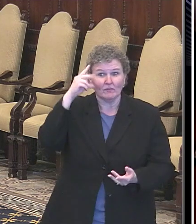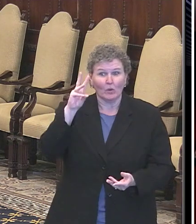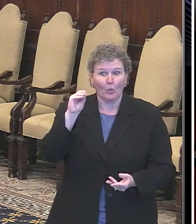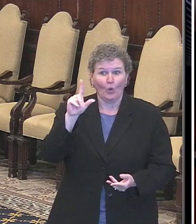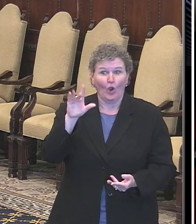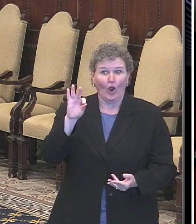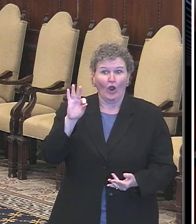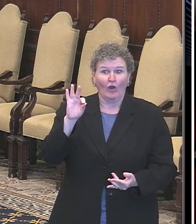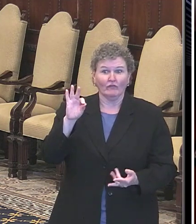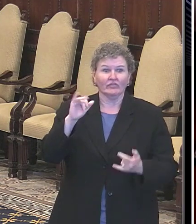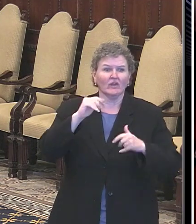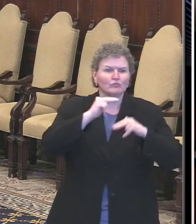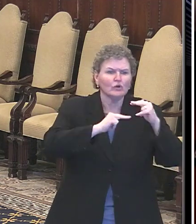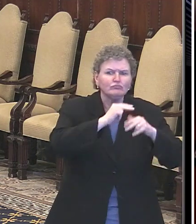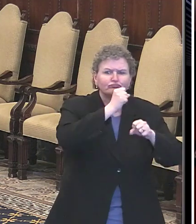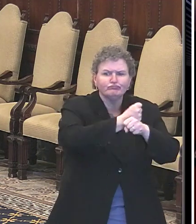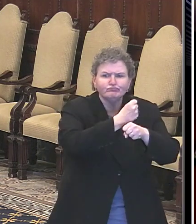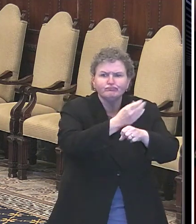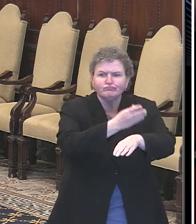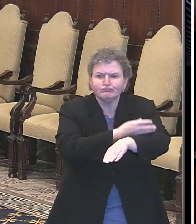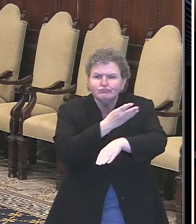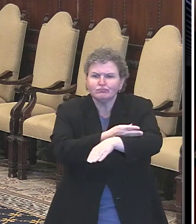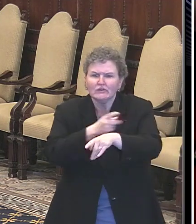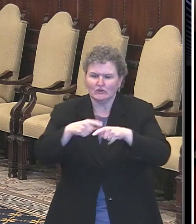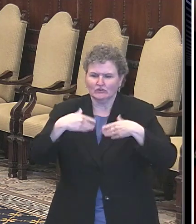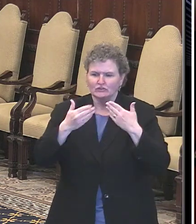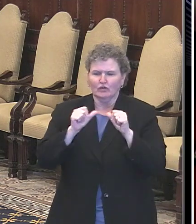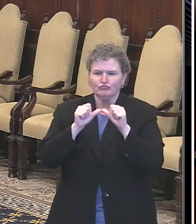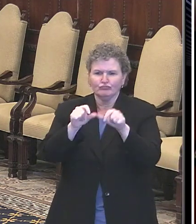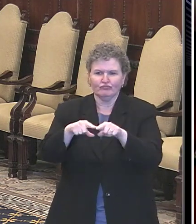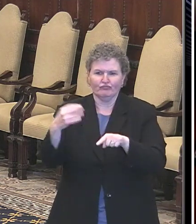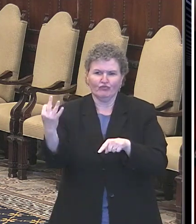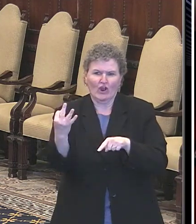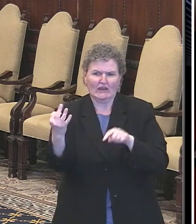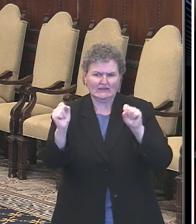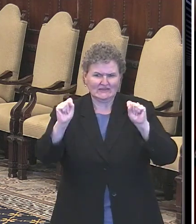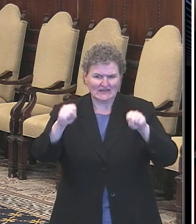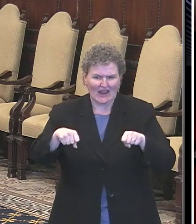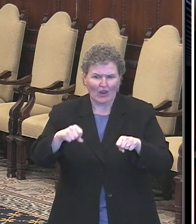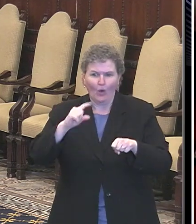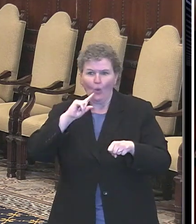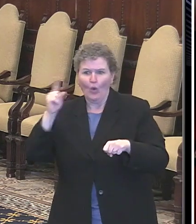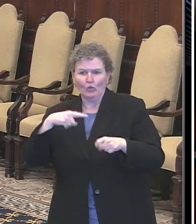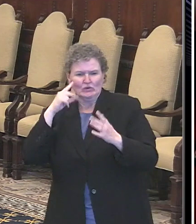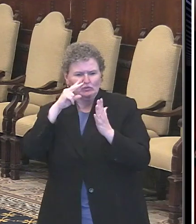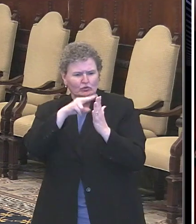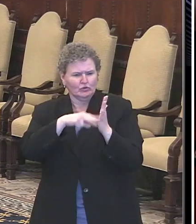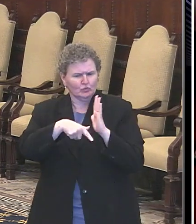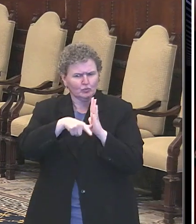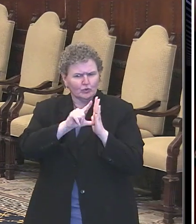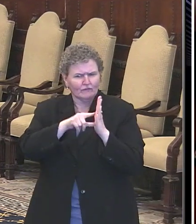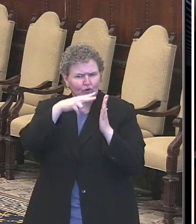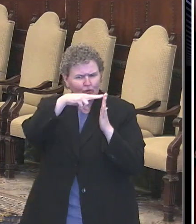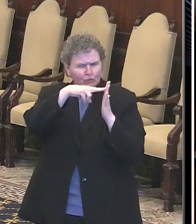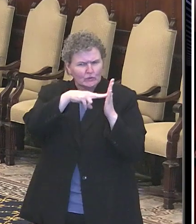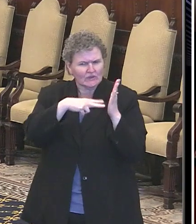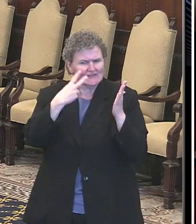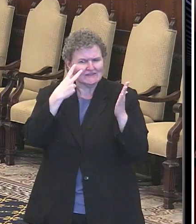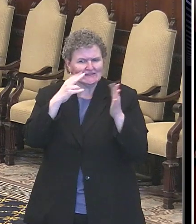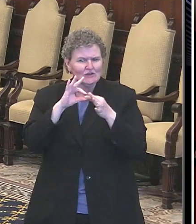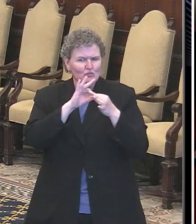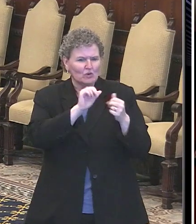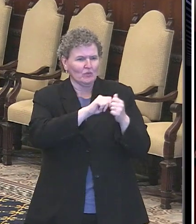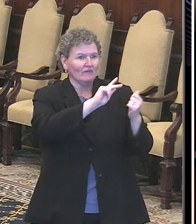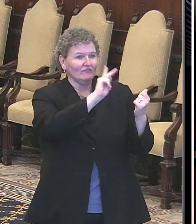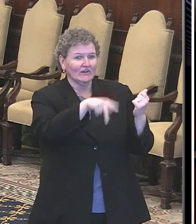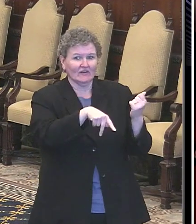in Pennsylvania can resume. We are currently reviewing that order with respect to construction work in Philadelphia, and we'll have more details tomorrow